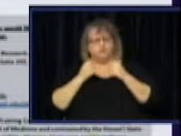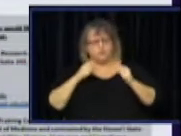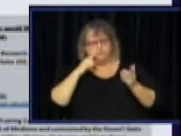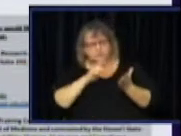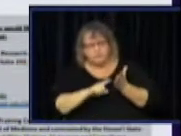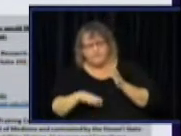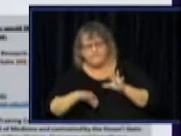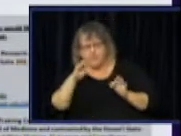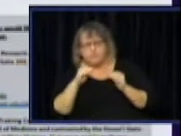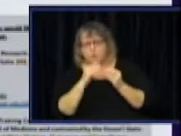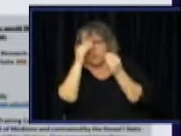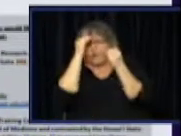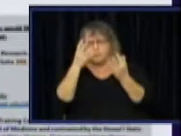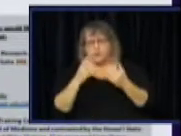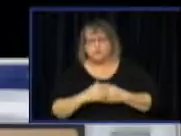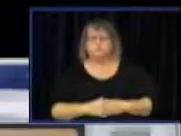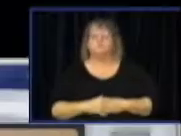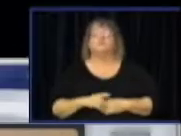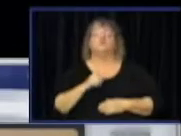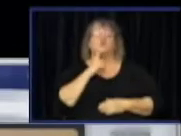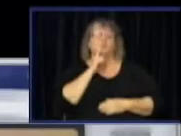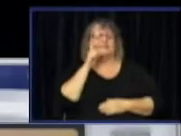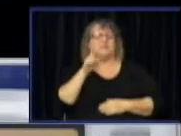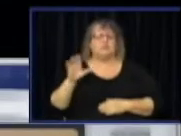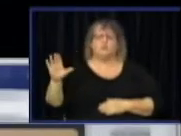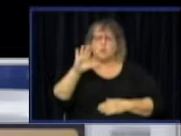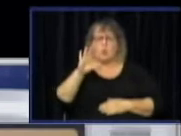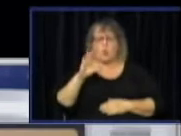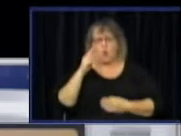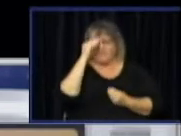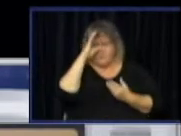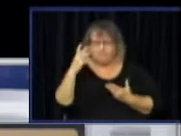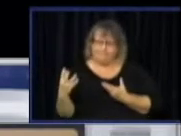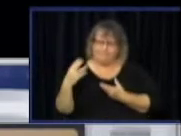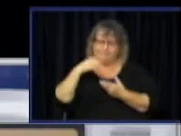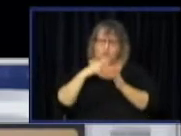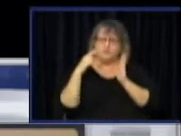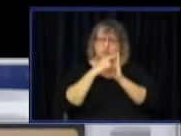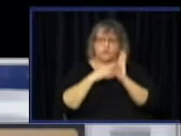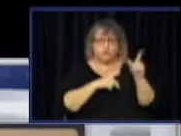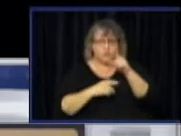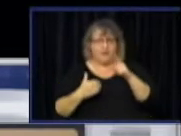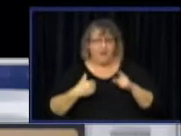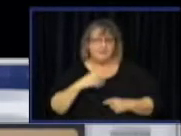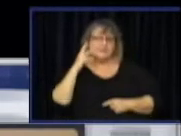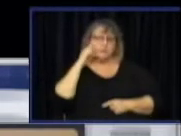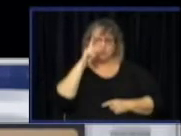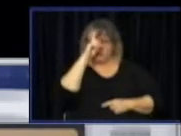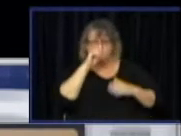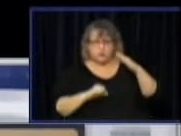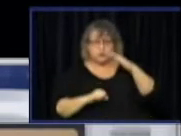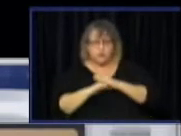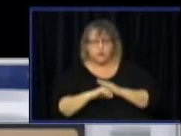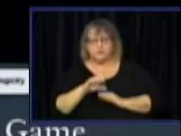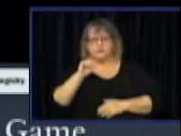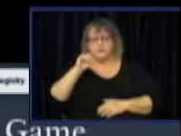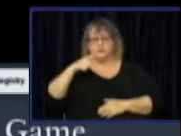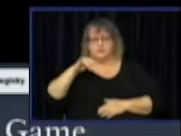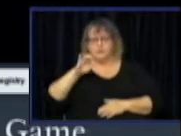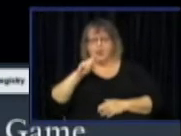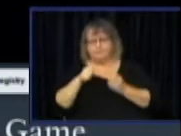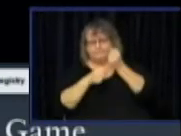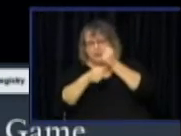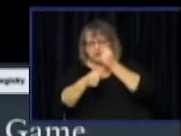to find out. So we desperately need your information. If you have had a stroke, a spinal cord injury,